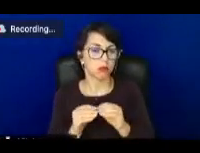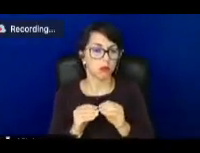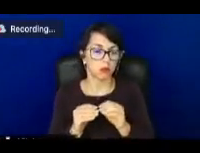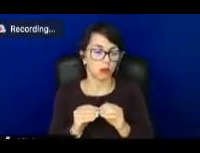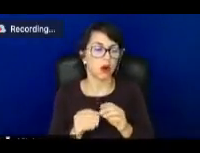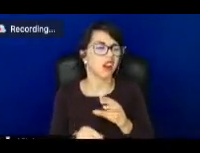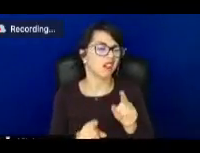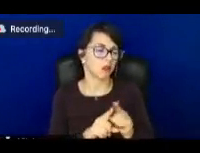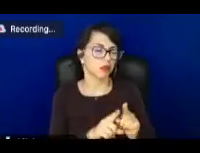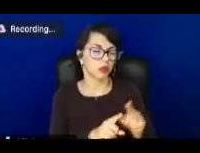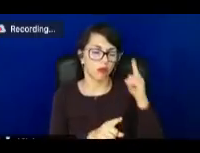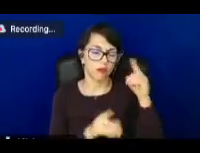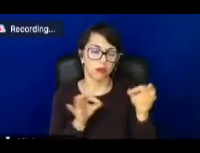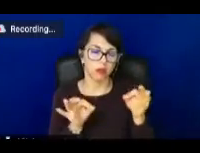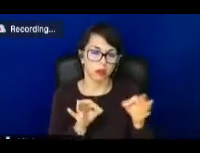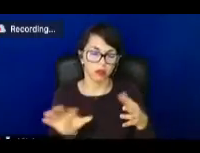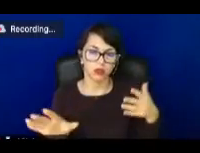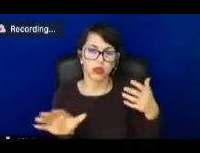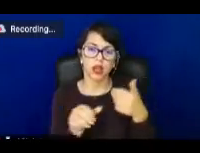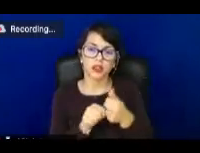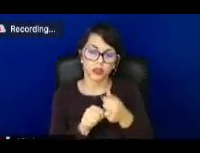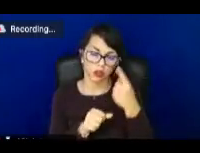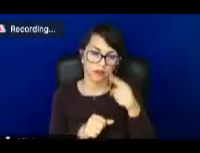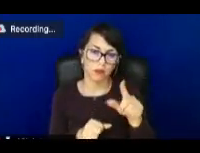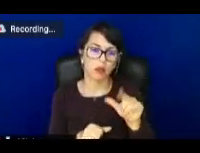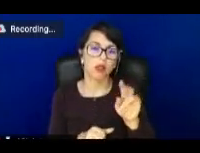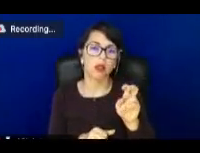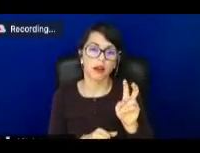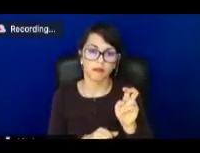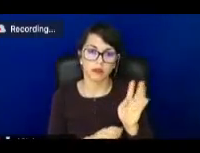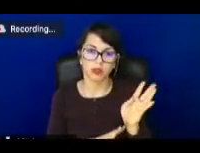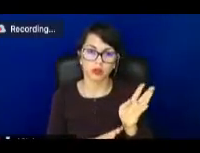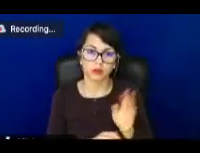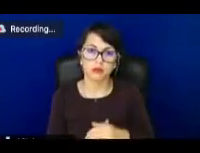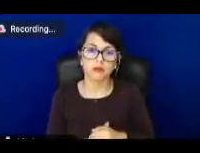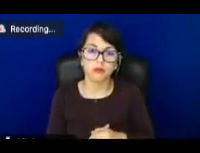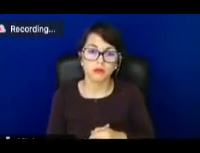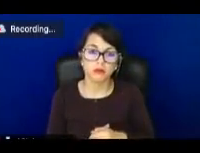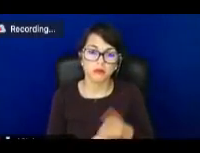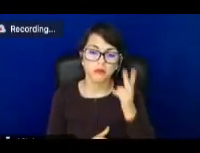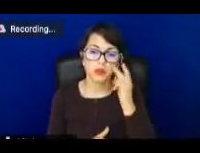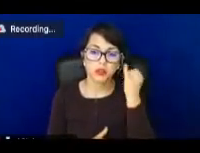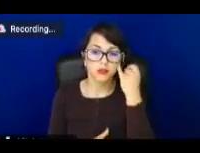instructions finish and see if anyone decides to call in.